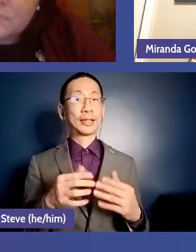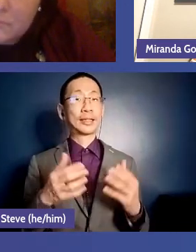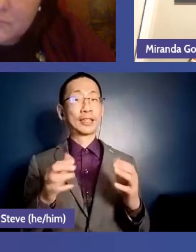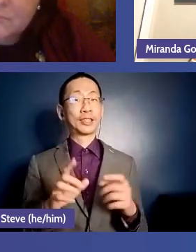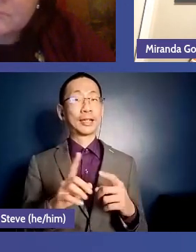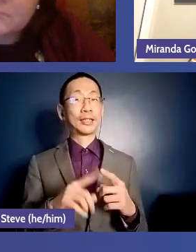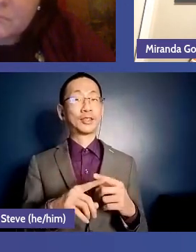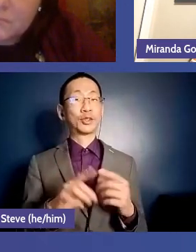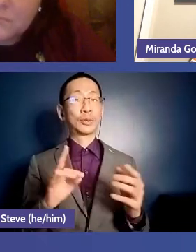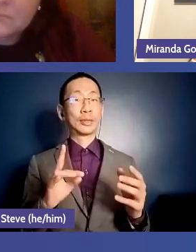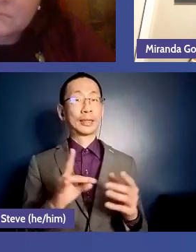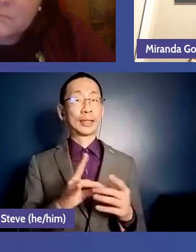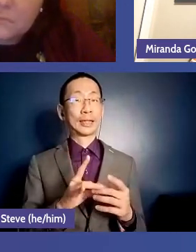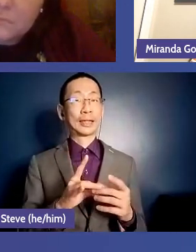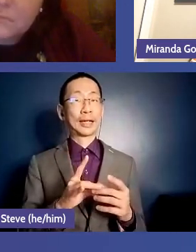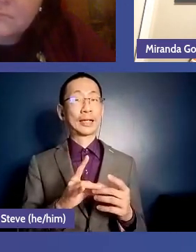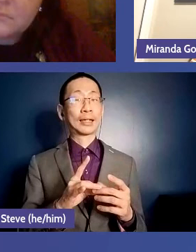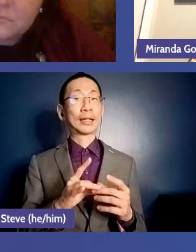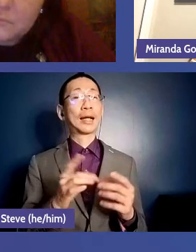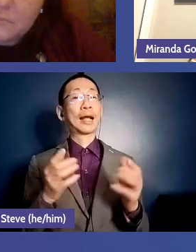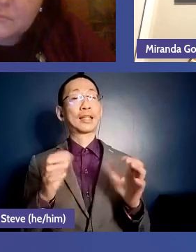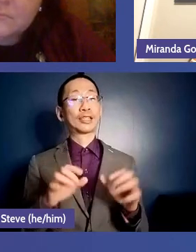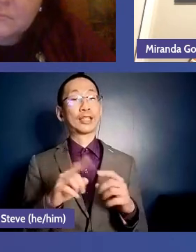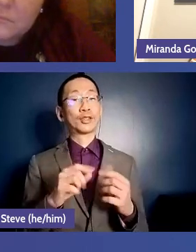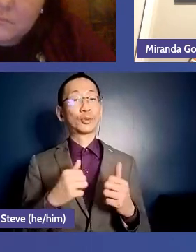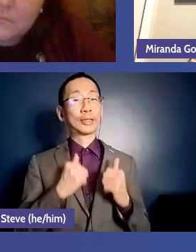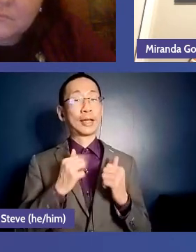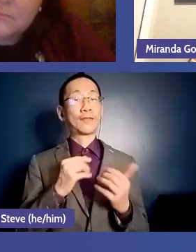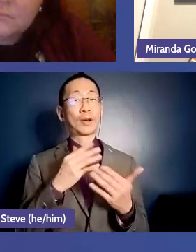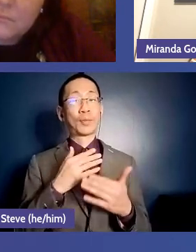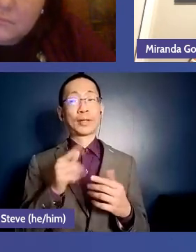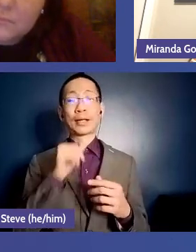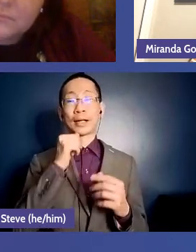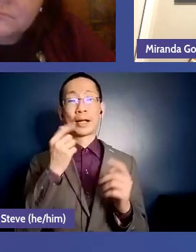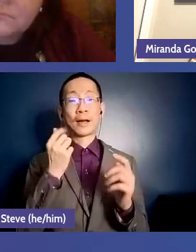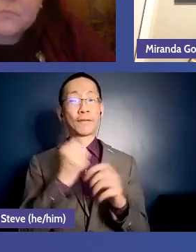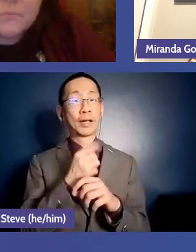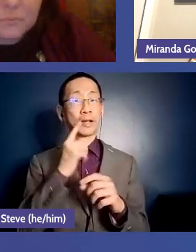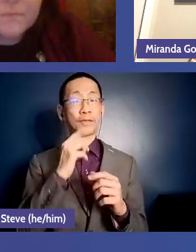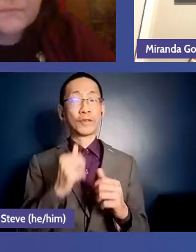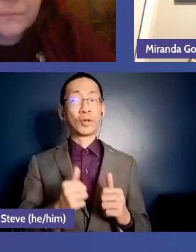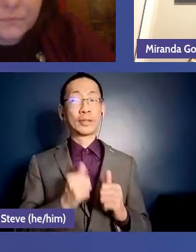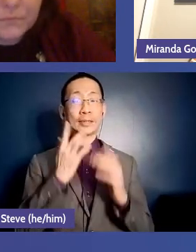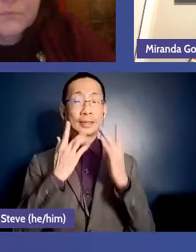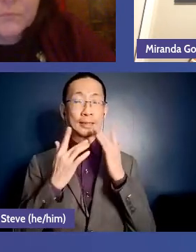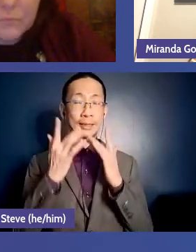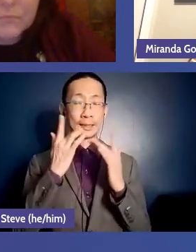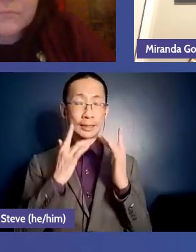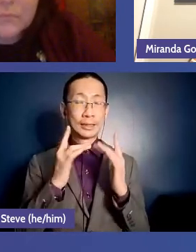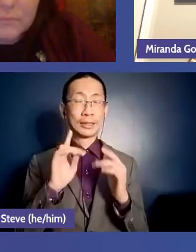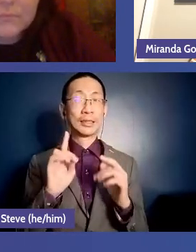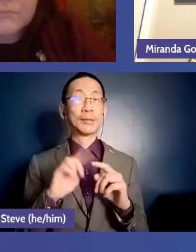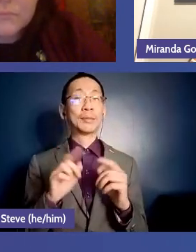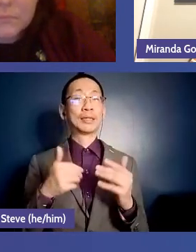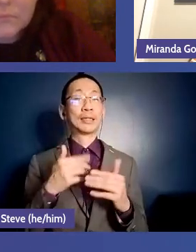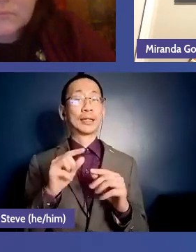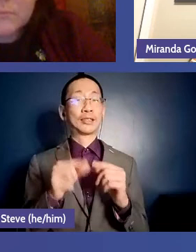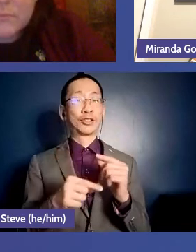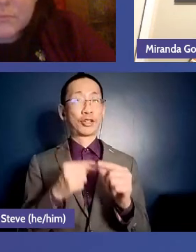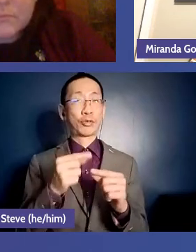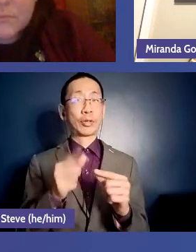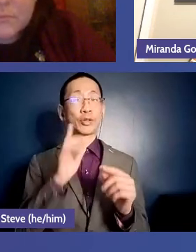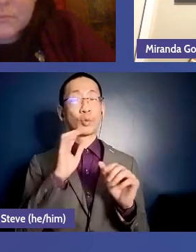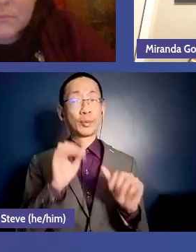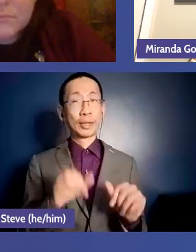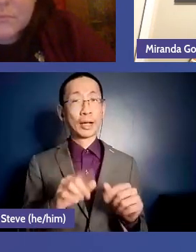connect and the chance to breathe and think that they're not fighting for survival gigs, that the next generation actually will be able